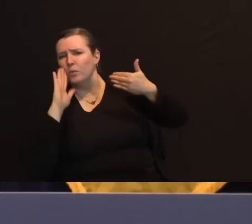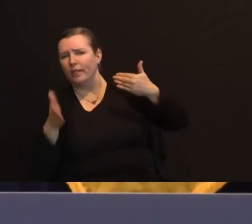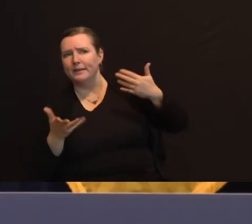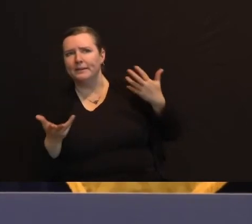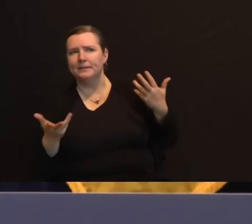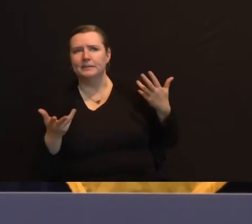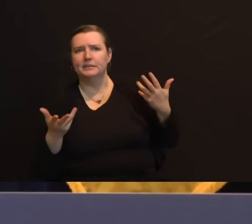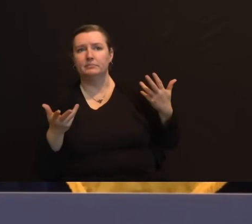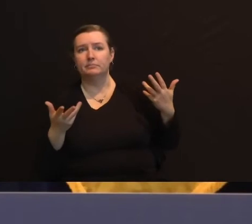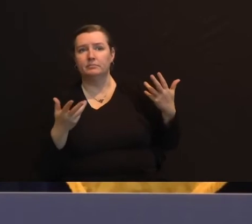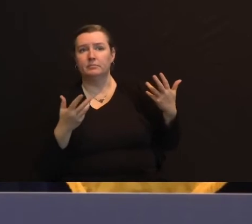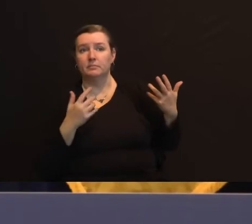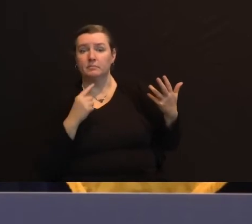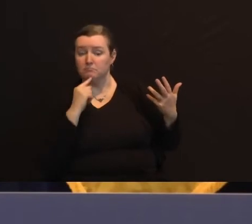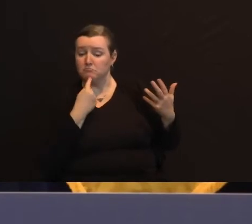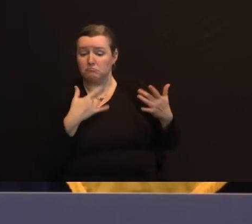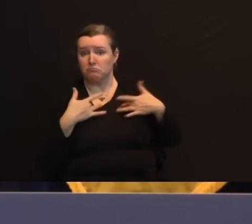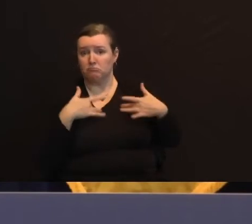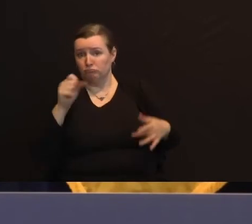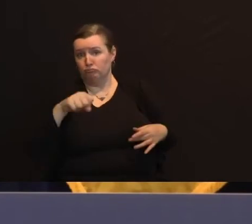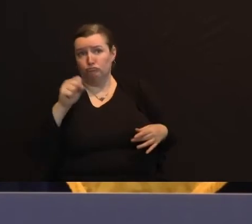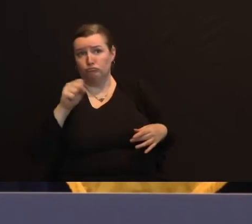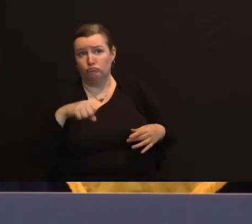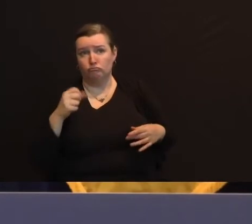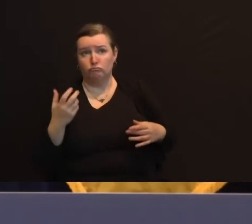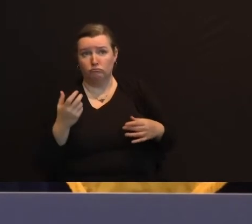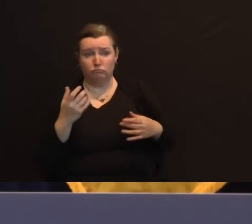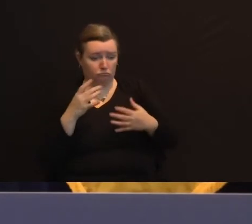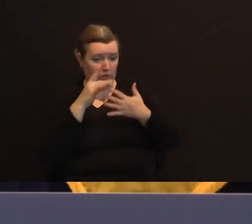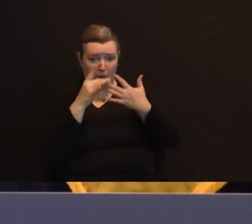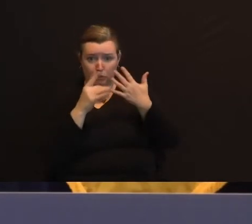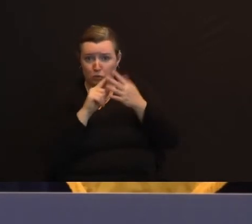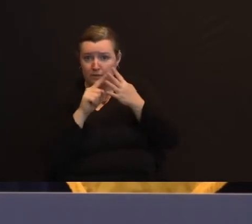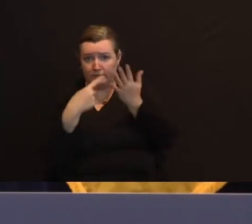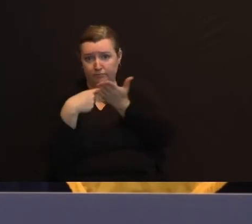significant concern, and we're going to have to revisit where we are.